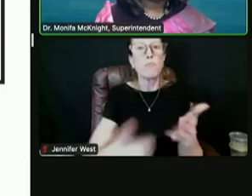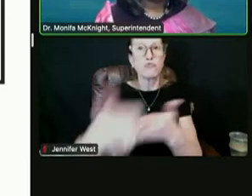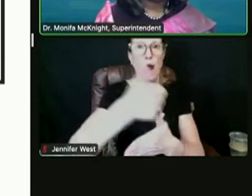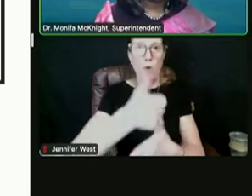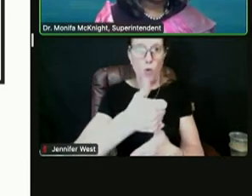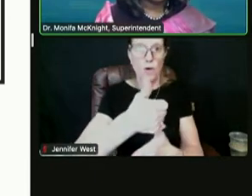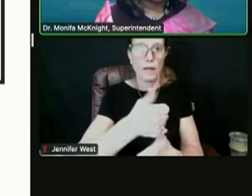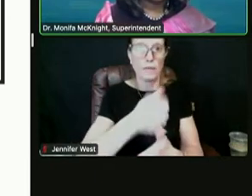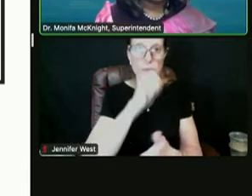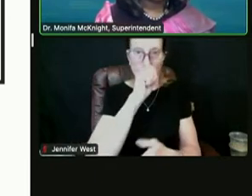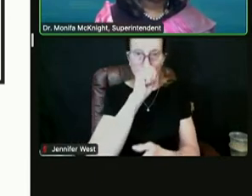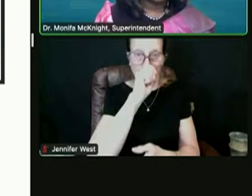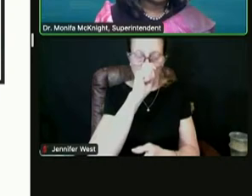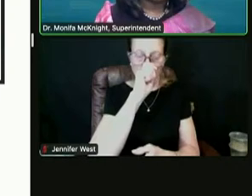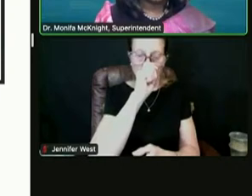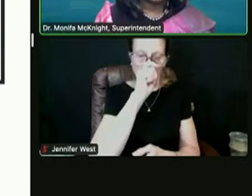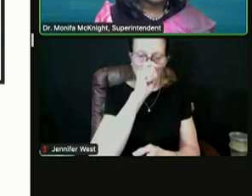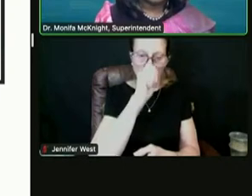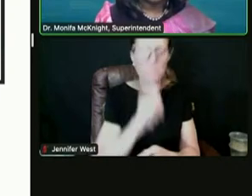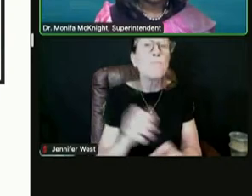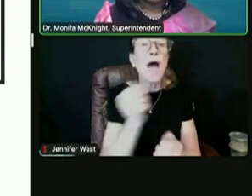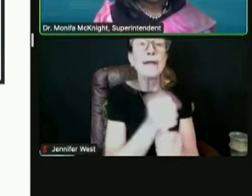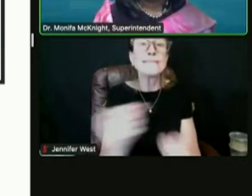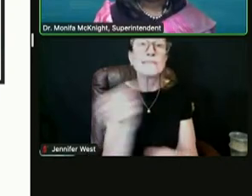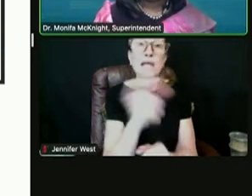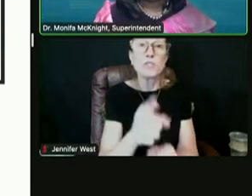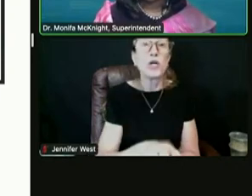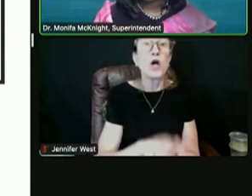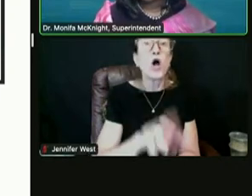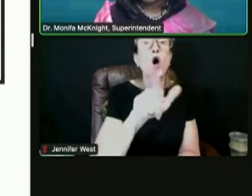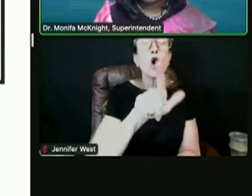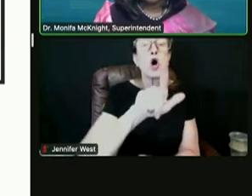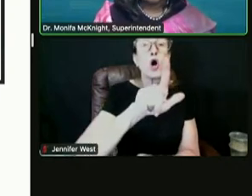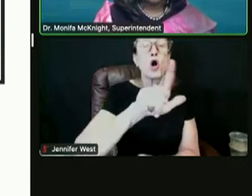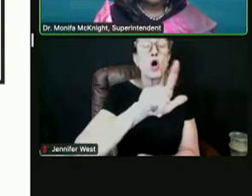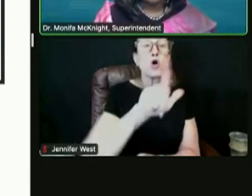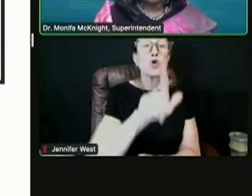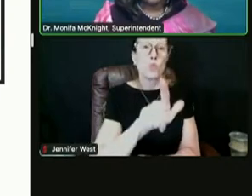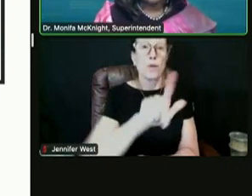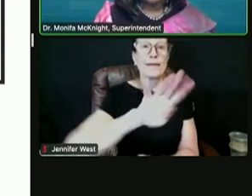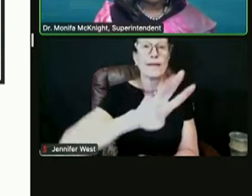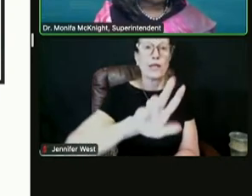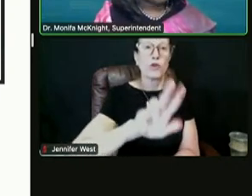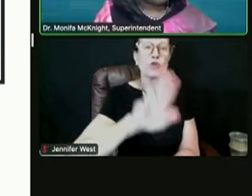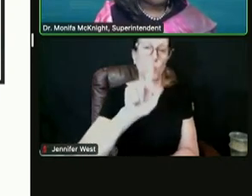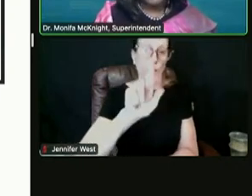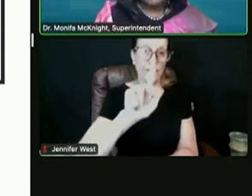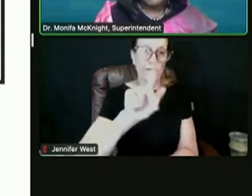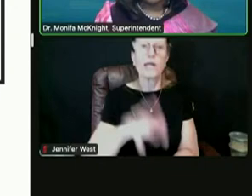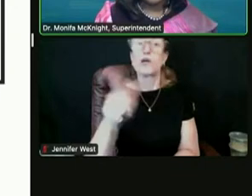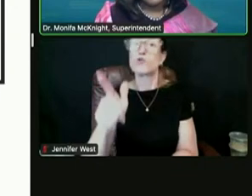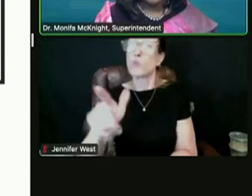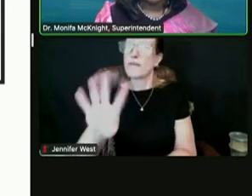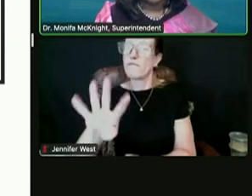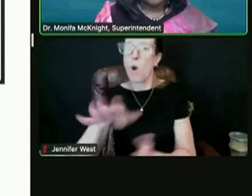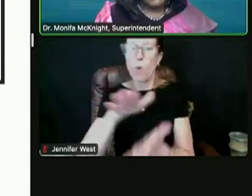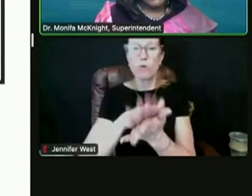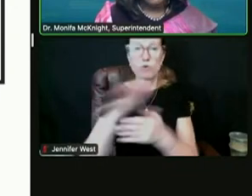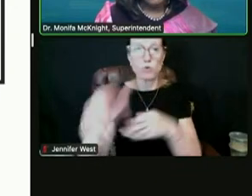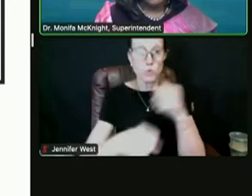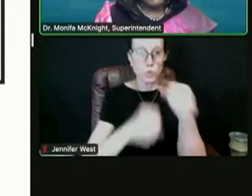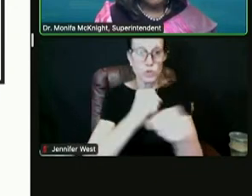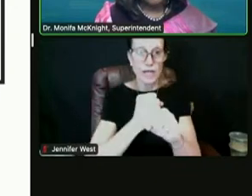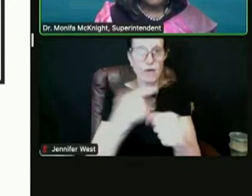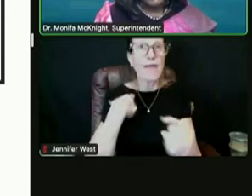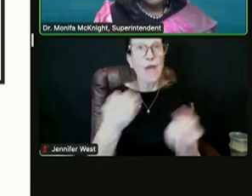our 23-24 school year, there are going to be a number of considerations that are already at the top of my